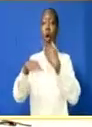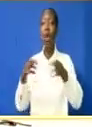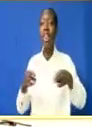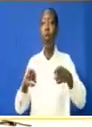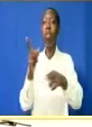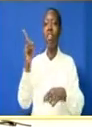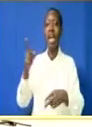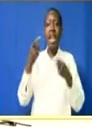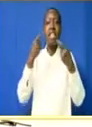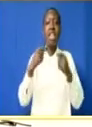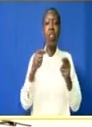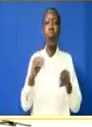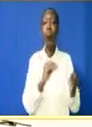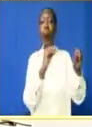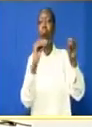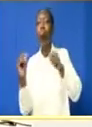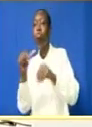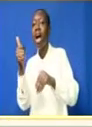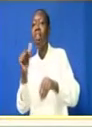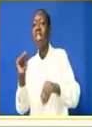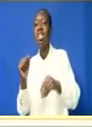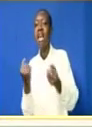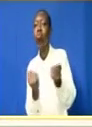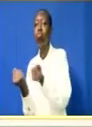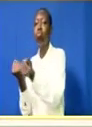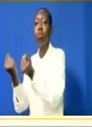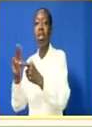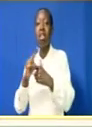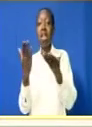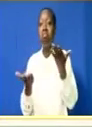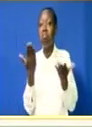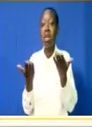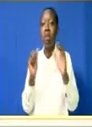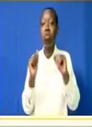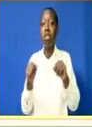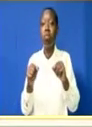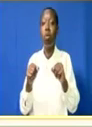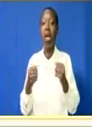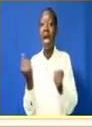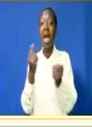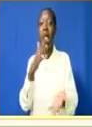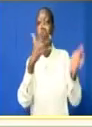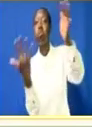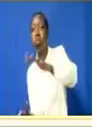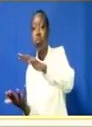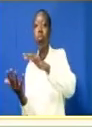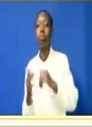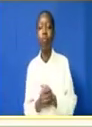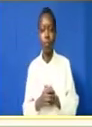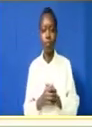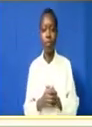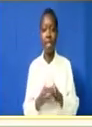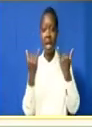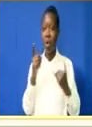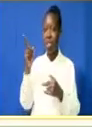maneuver to the other side, you as the driver, you may find yourself falling into the ditch. Into the ditch, is true. Or going to another person's fence. Yeah. So that